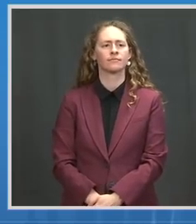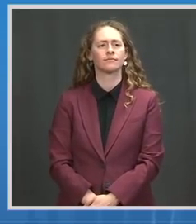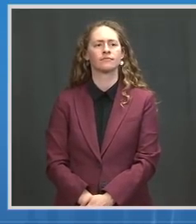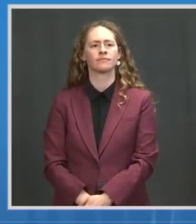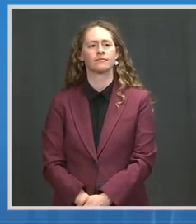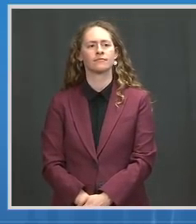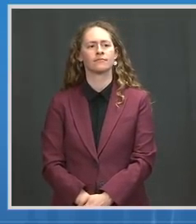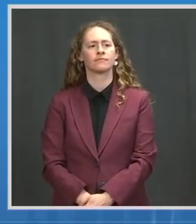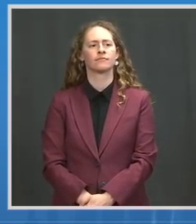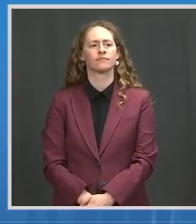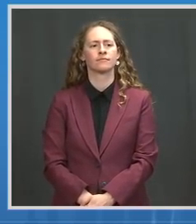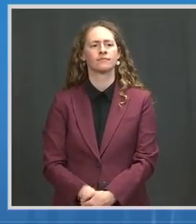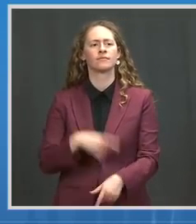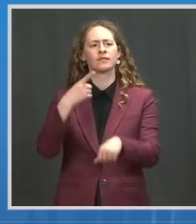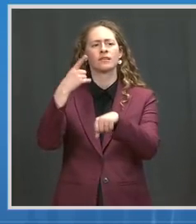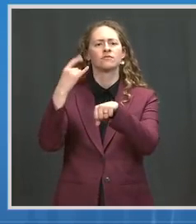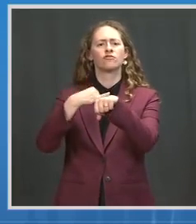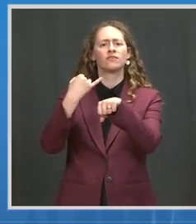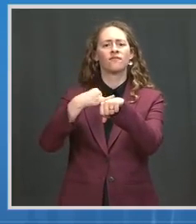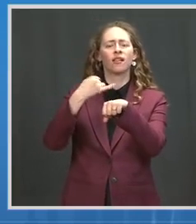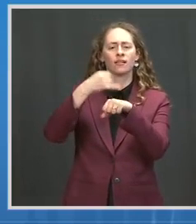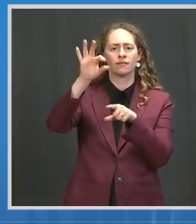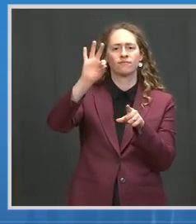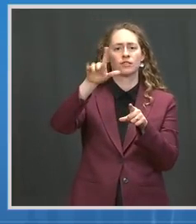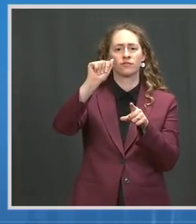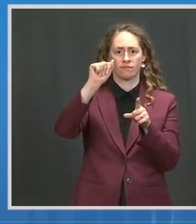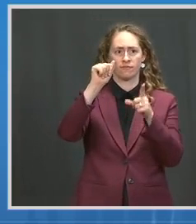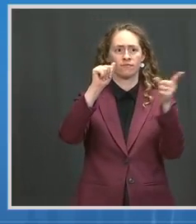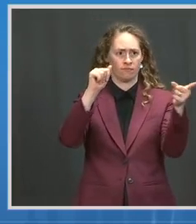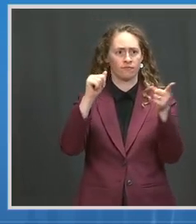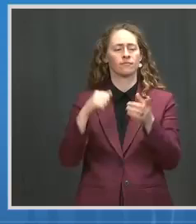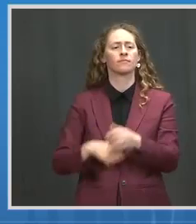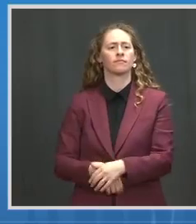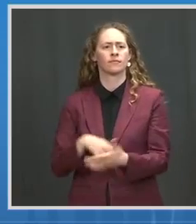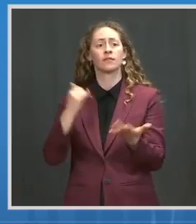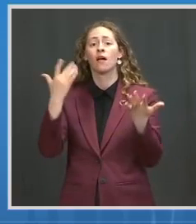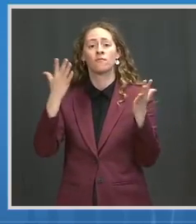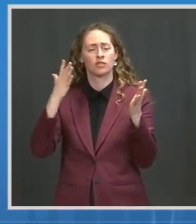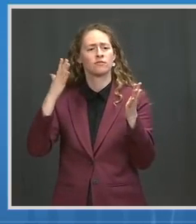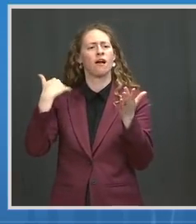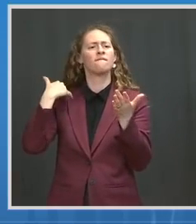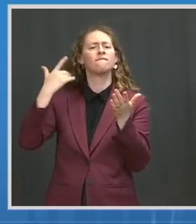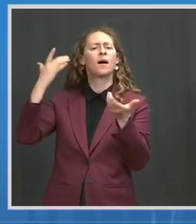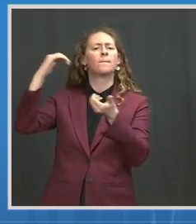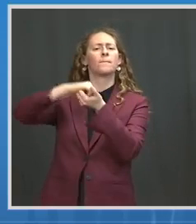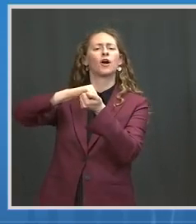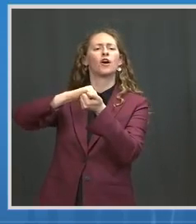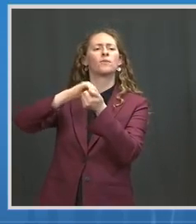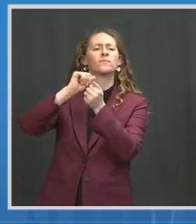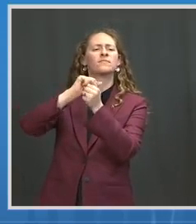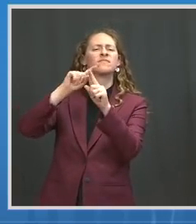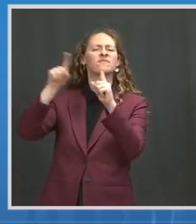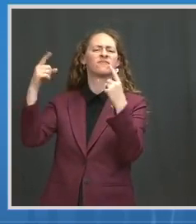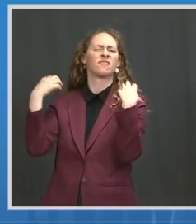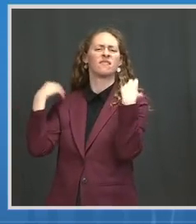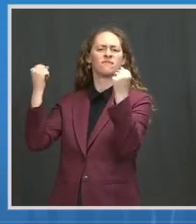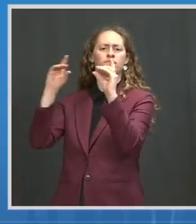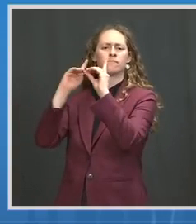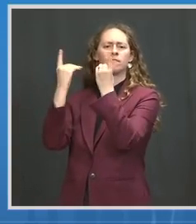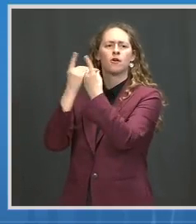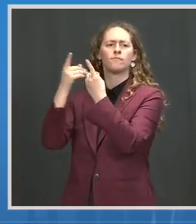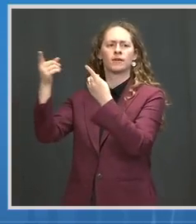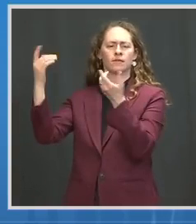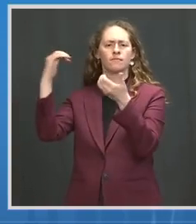has partnered with Agape Family Health to launch Wheels to Wellness, a mobile vaccination clinic used in transit buses in areas with